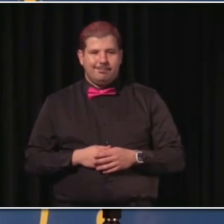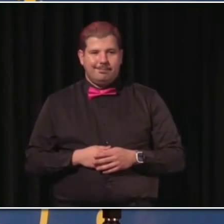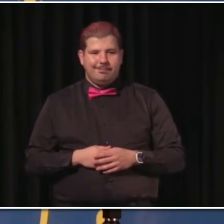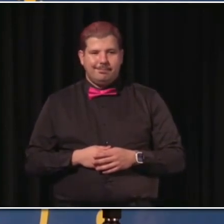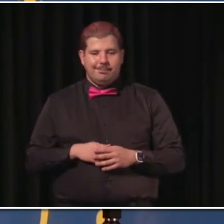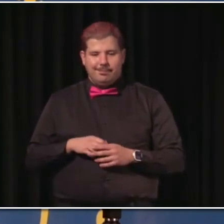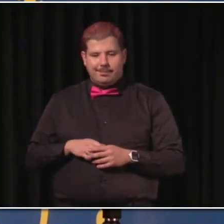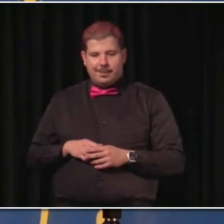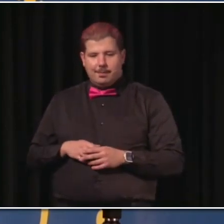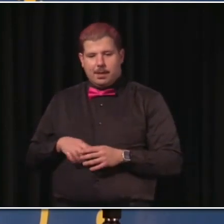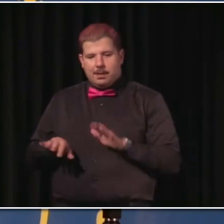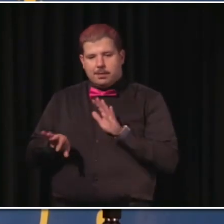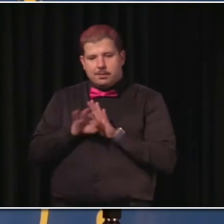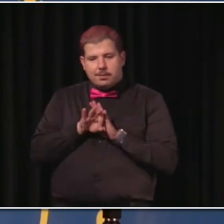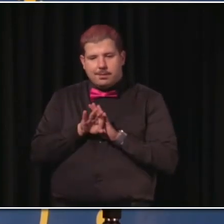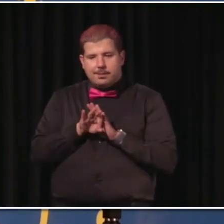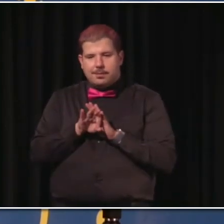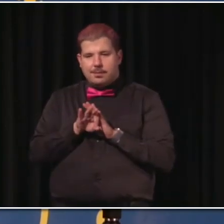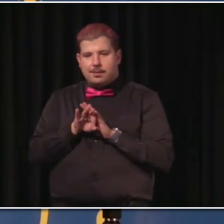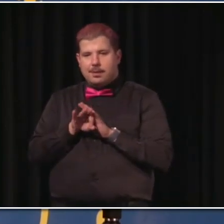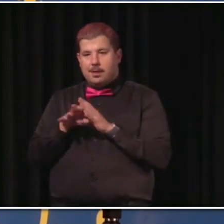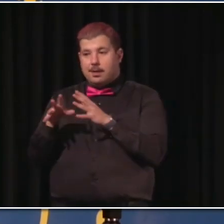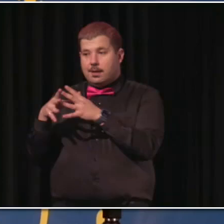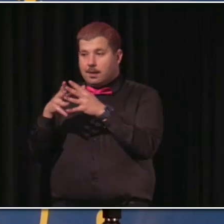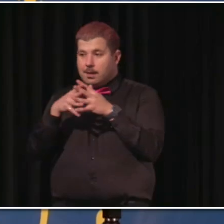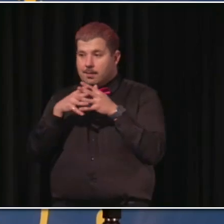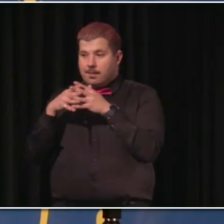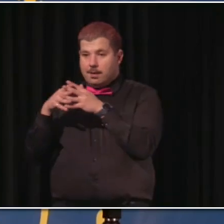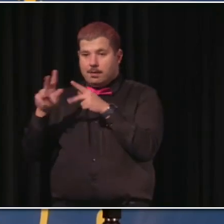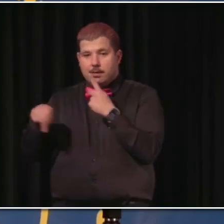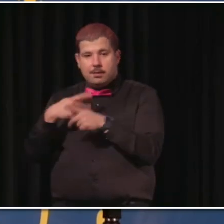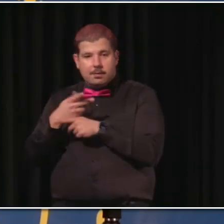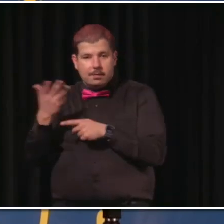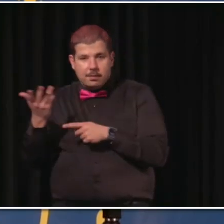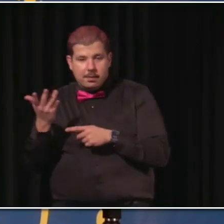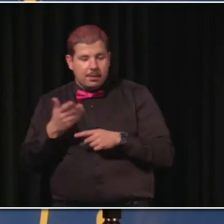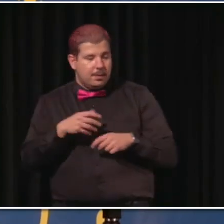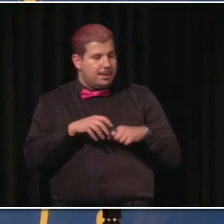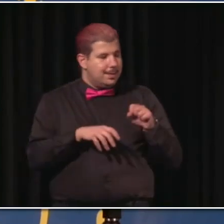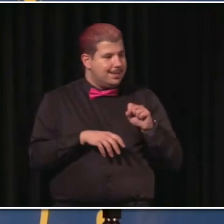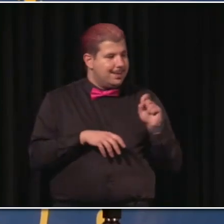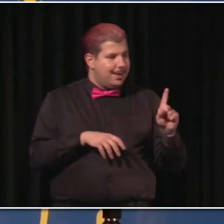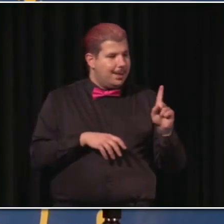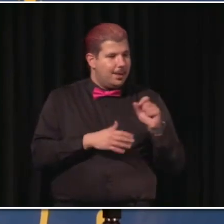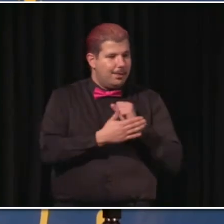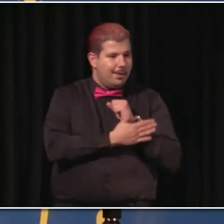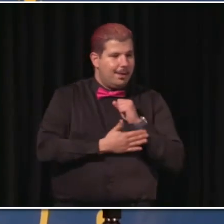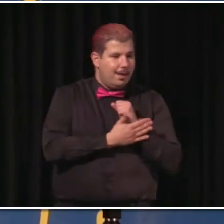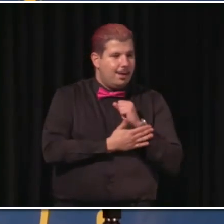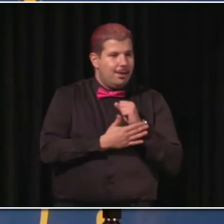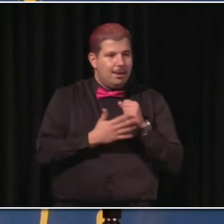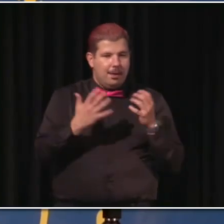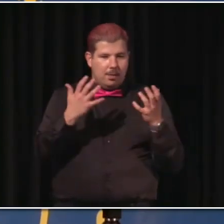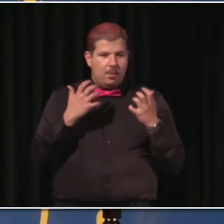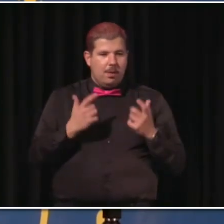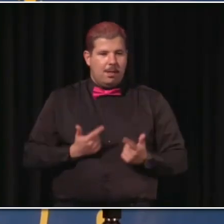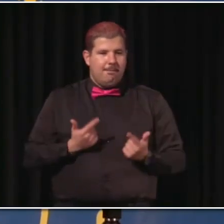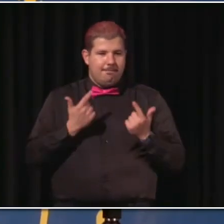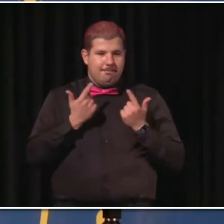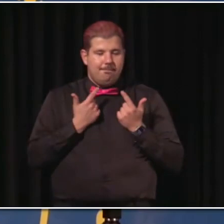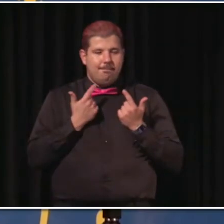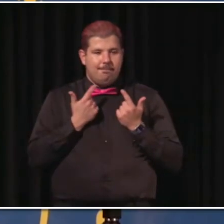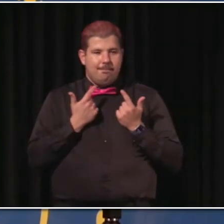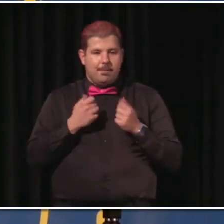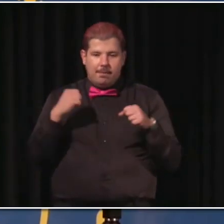It's about choosing what kind of America, what kind of San Diego County we want to live in